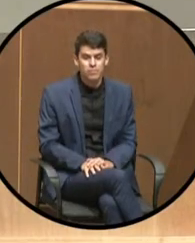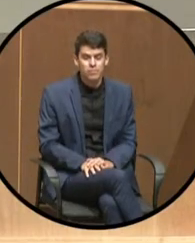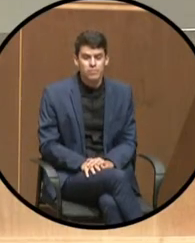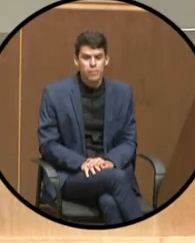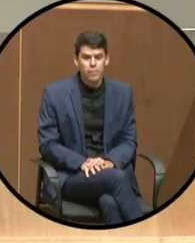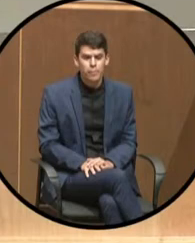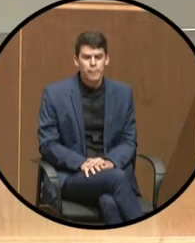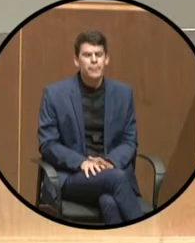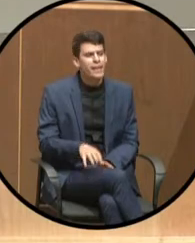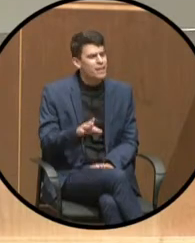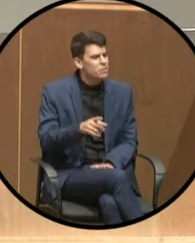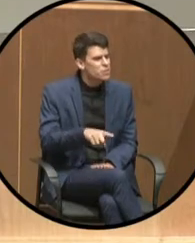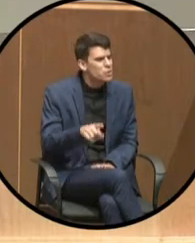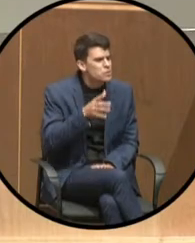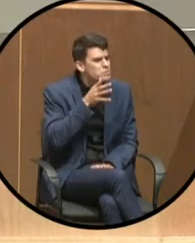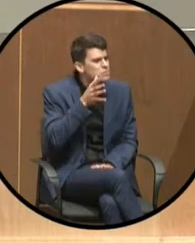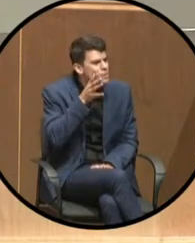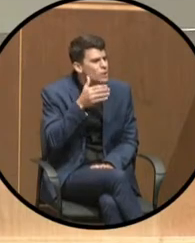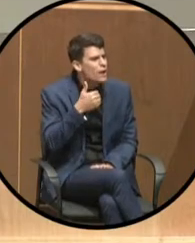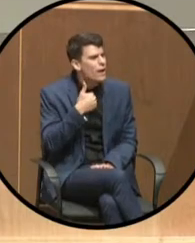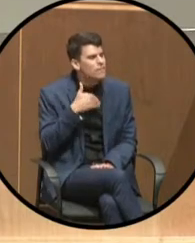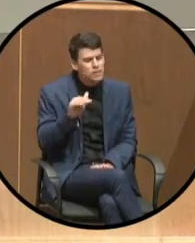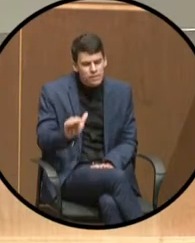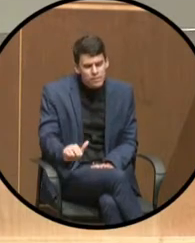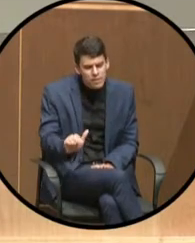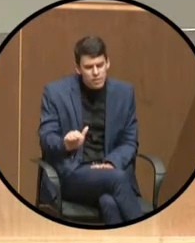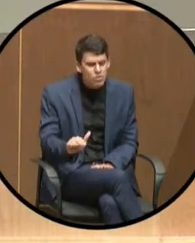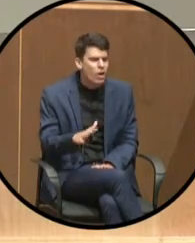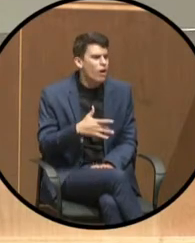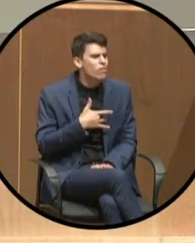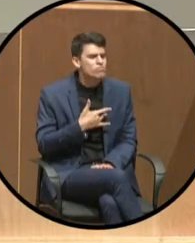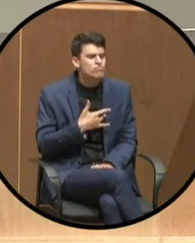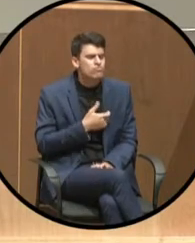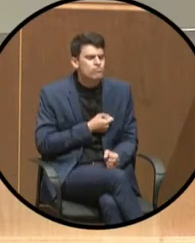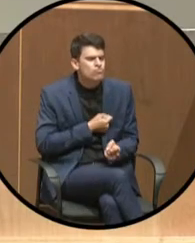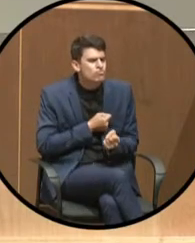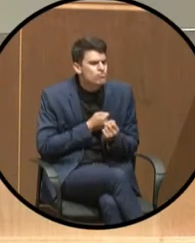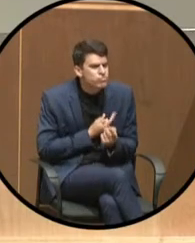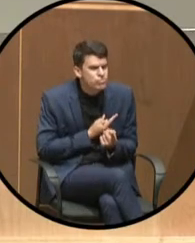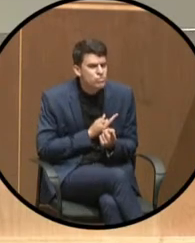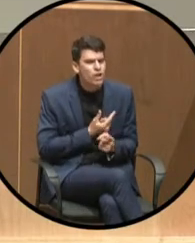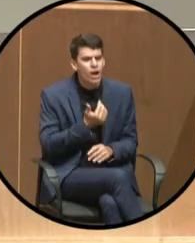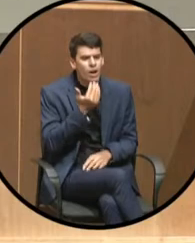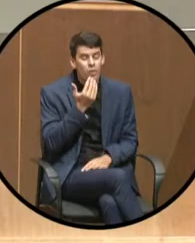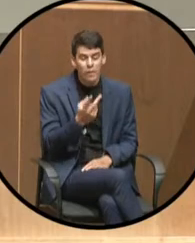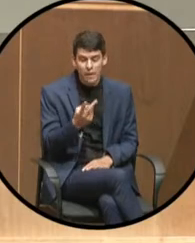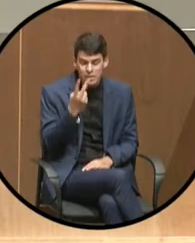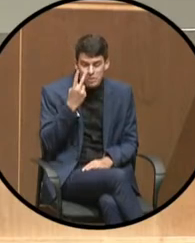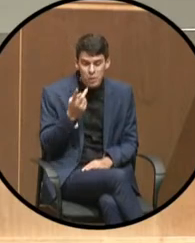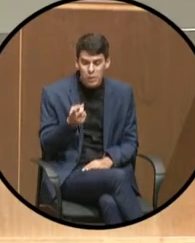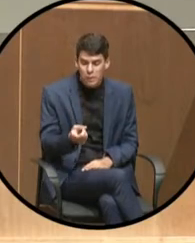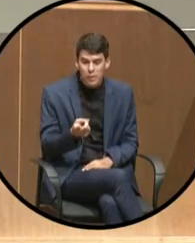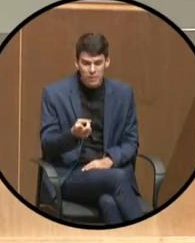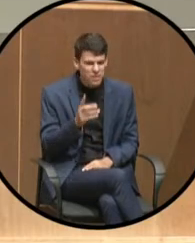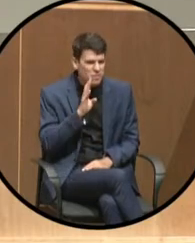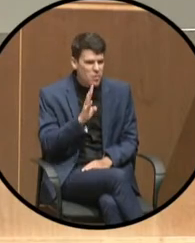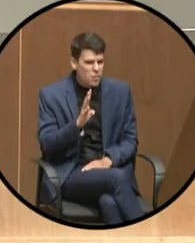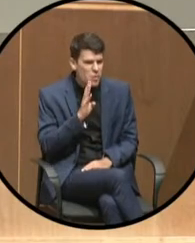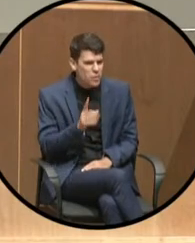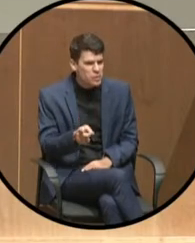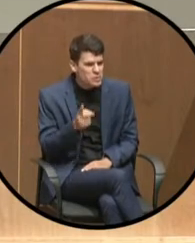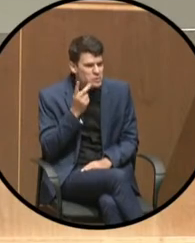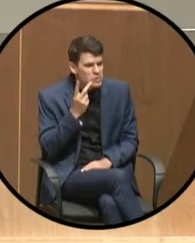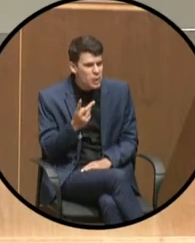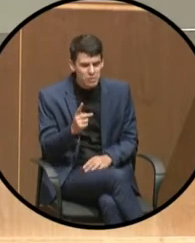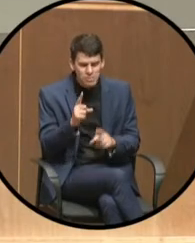little ones, I feel you. I had that experience this weekend, and I saw what it did to him, the one that was four.